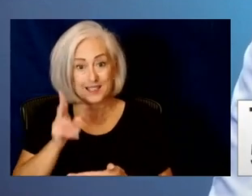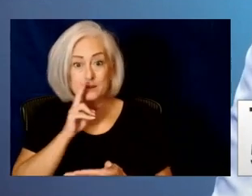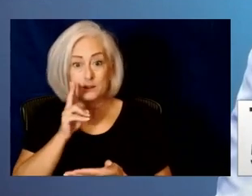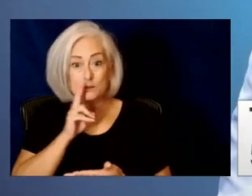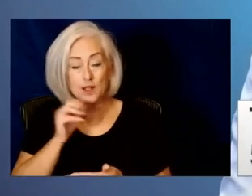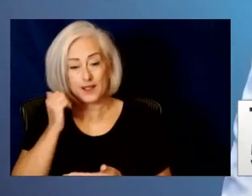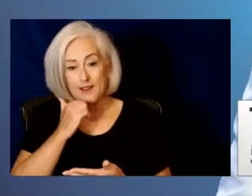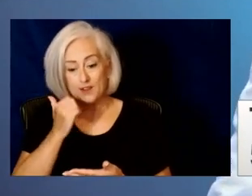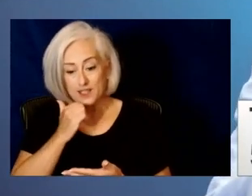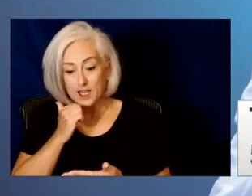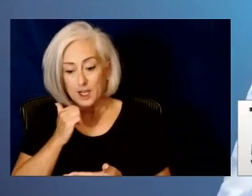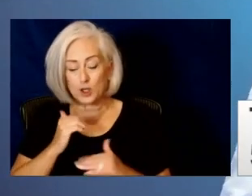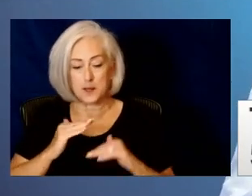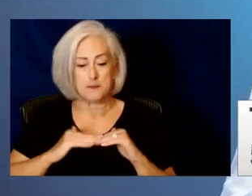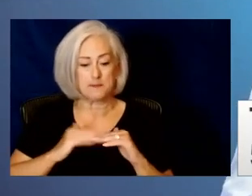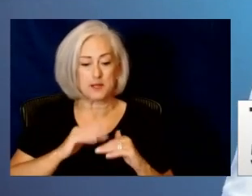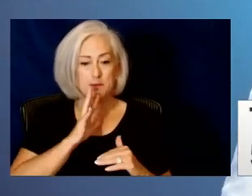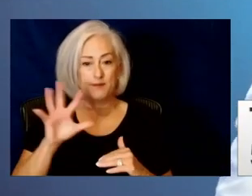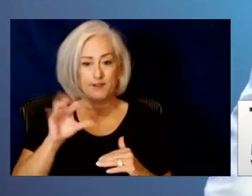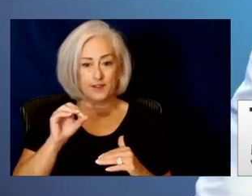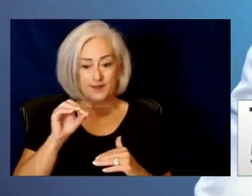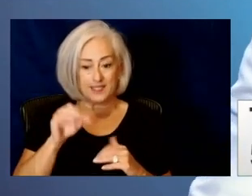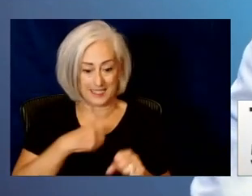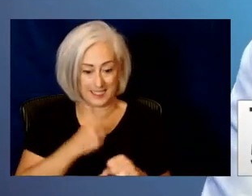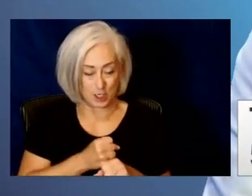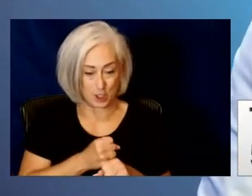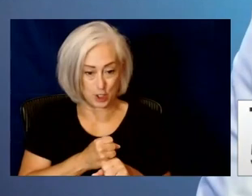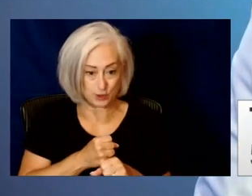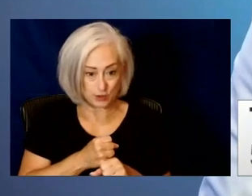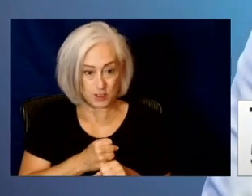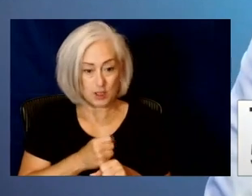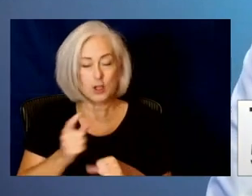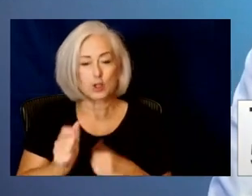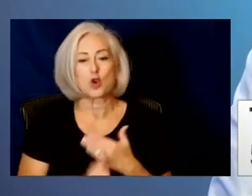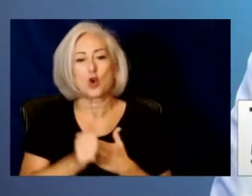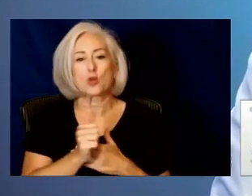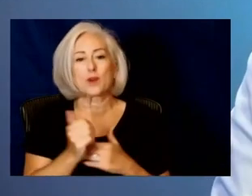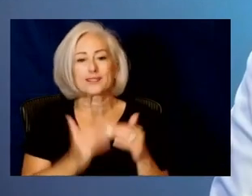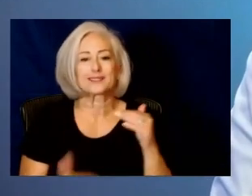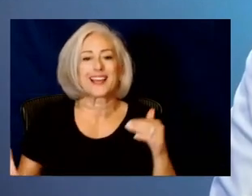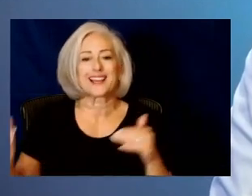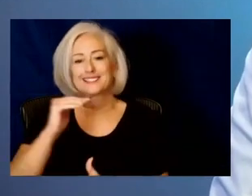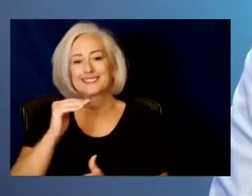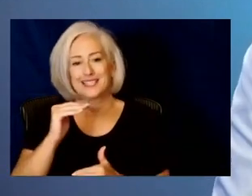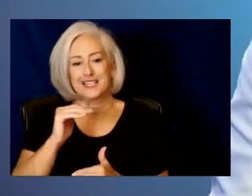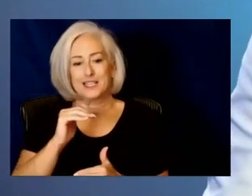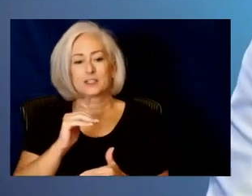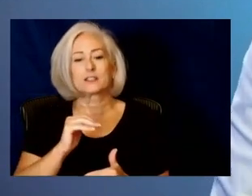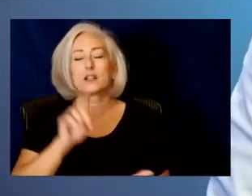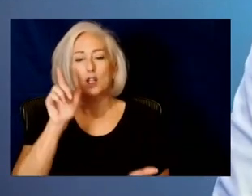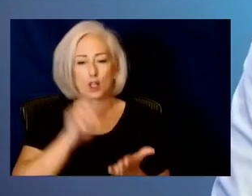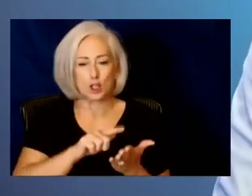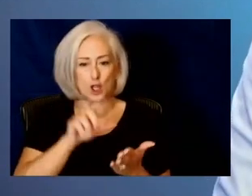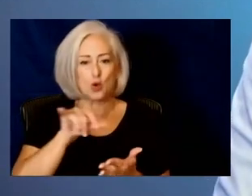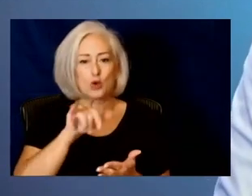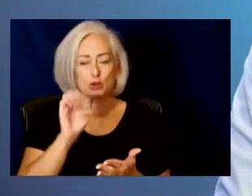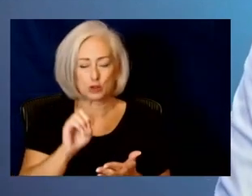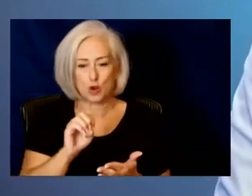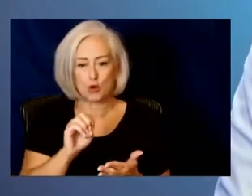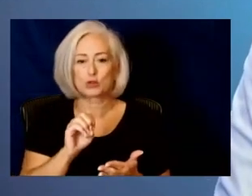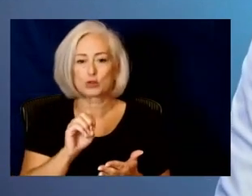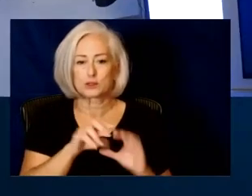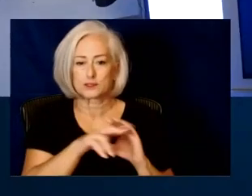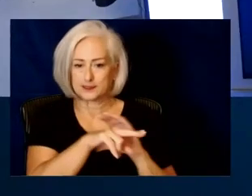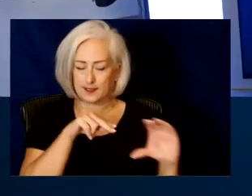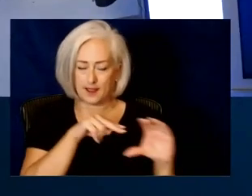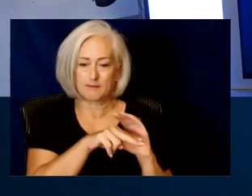age, your risk is much greater at that point than this really low-dose risk of using a low-dose scanner. And